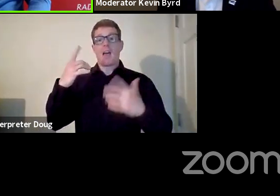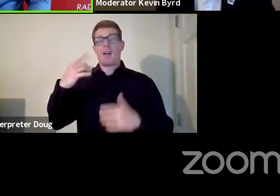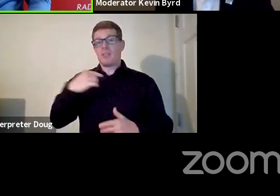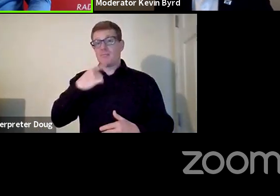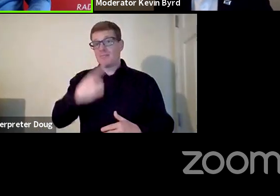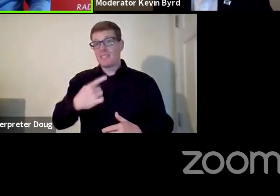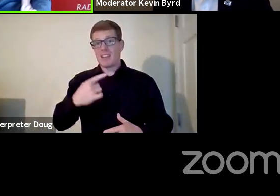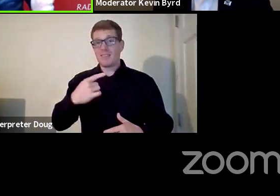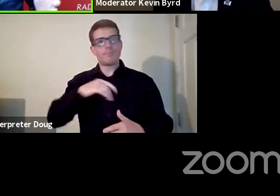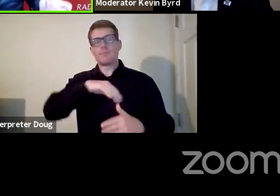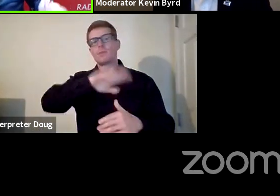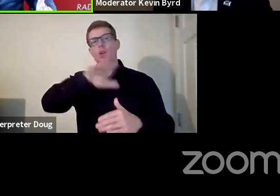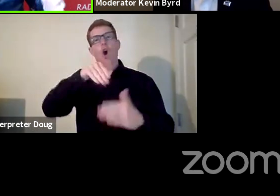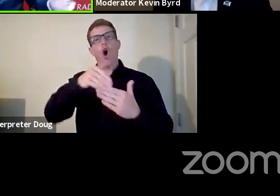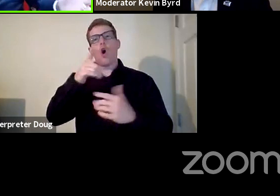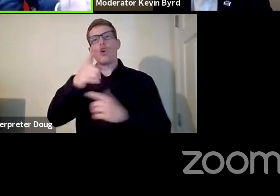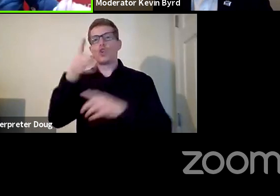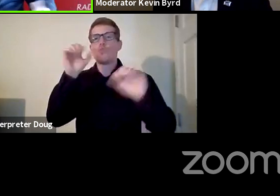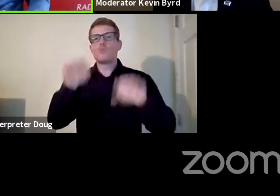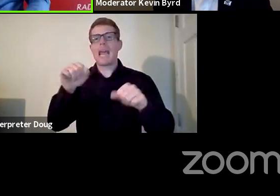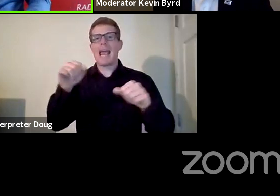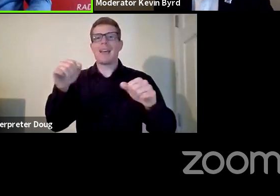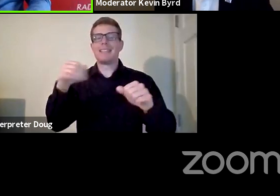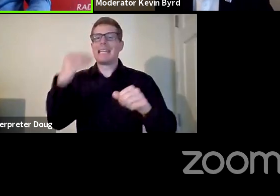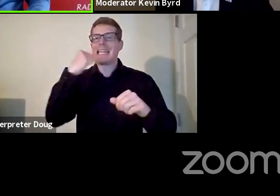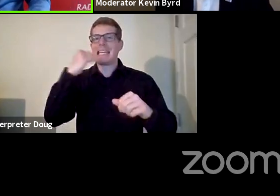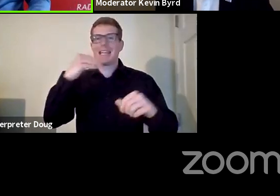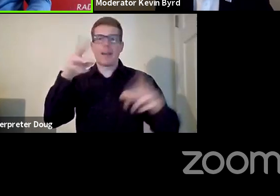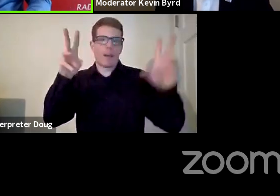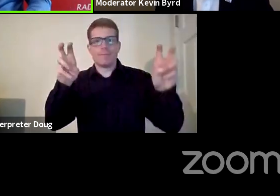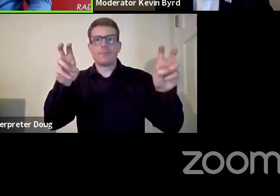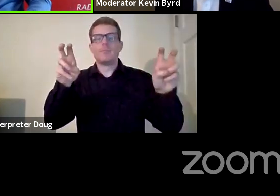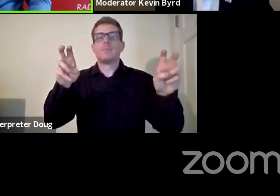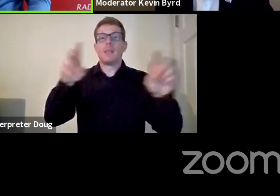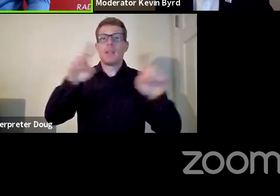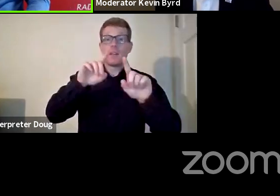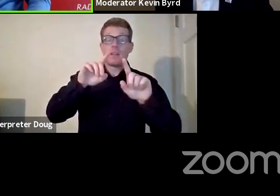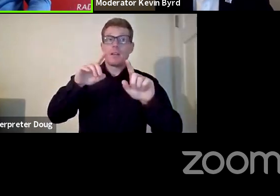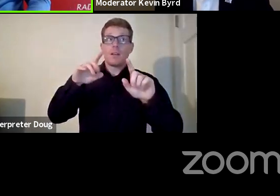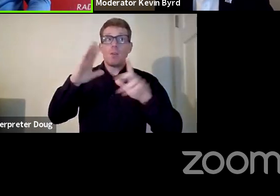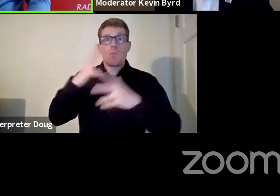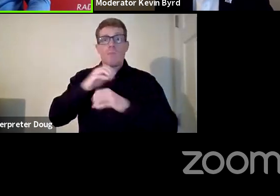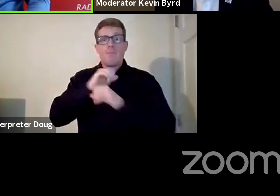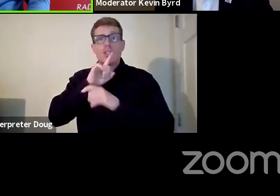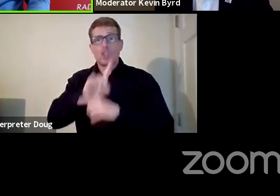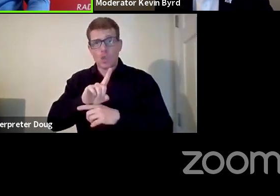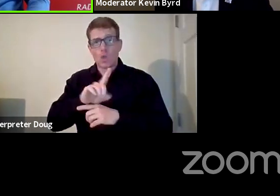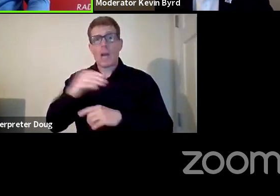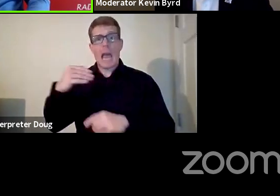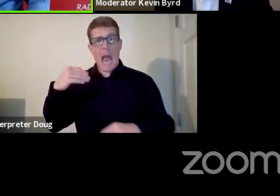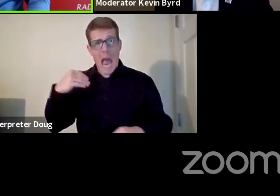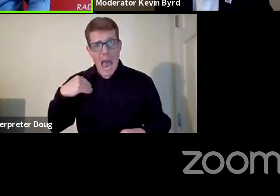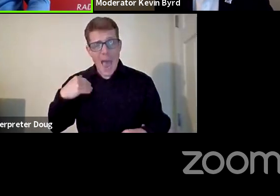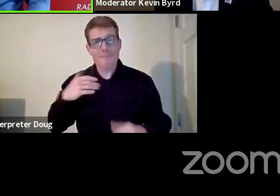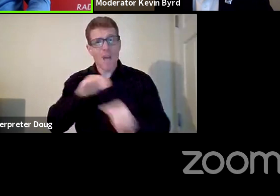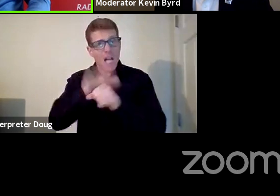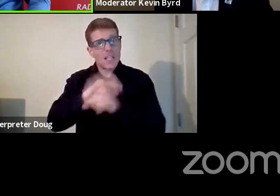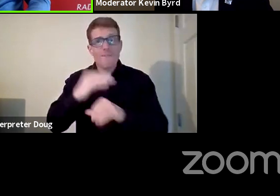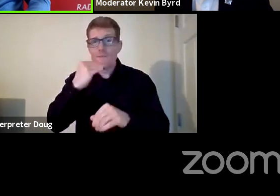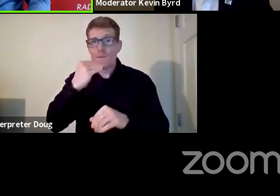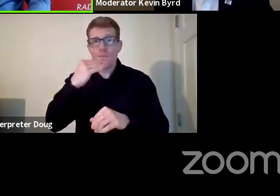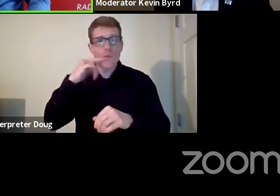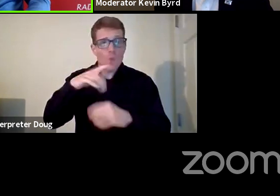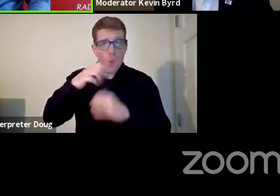But knowing the traditional buffets that they're accustomed to, they won't have that type of system. There will likely